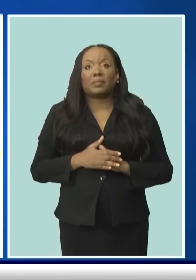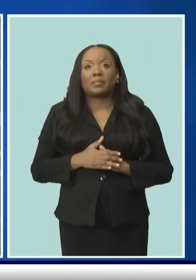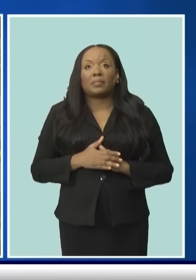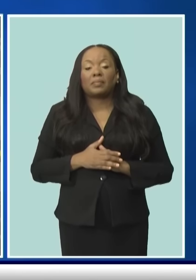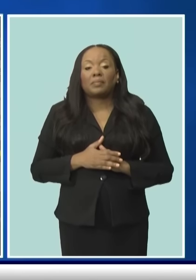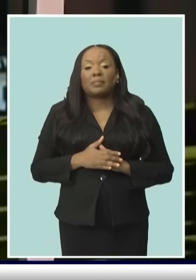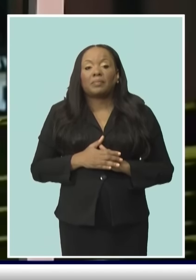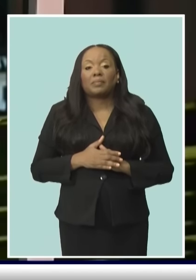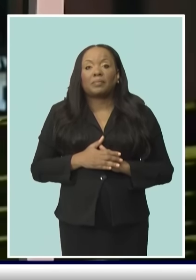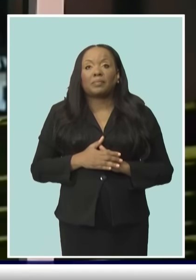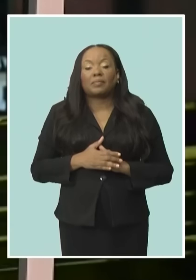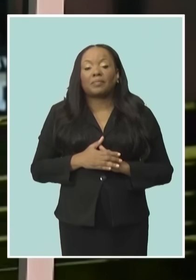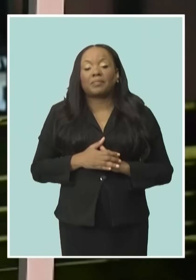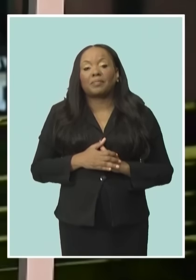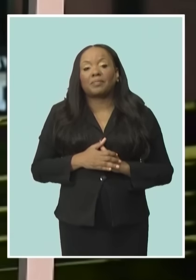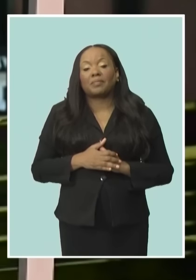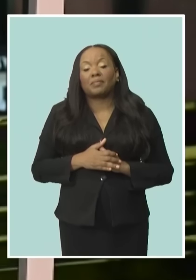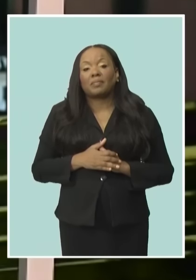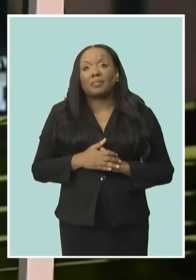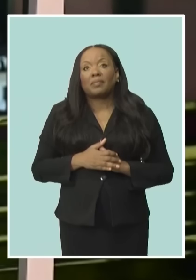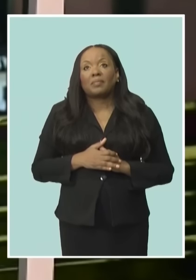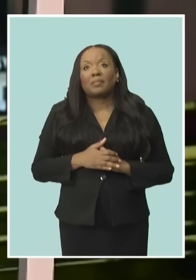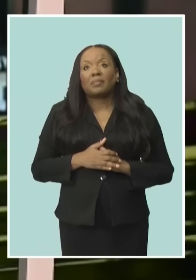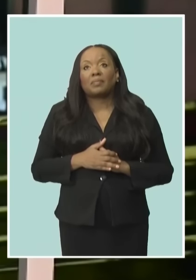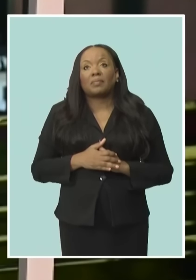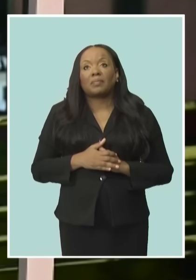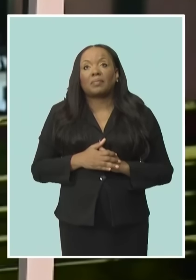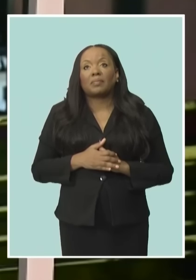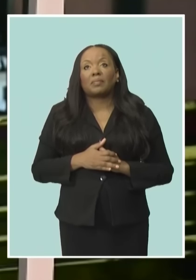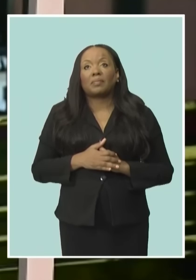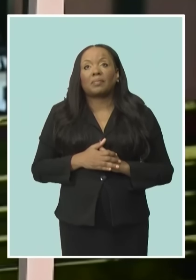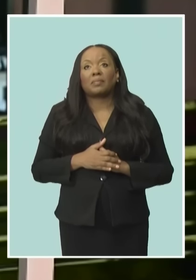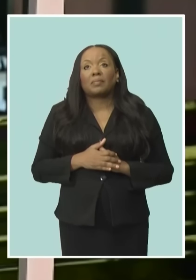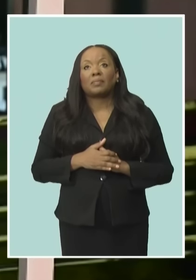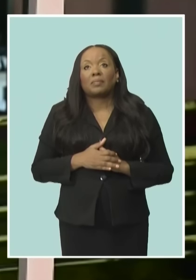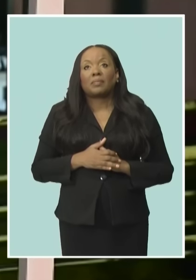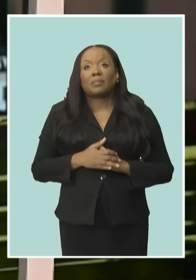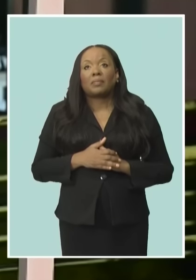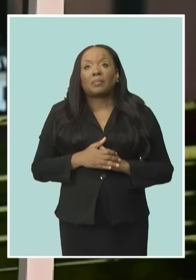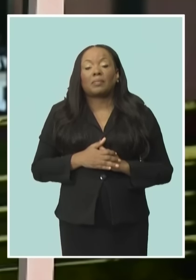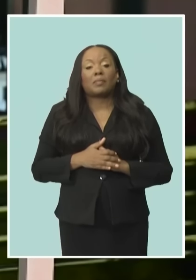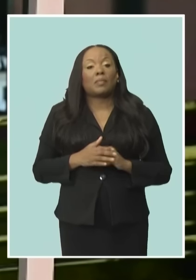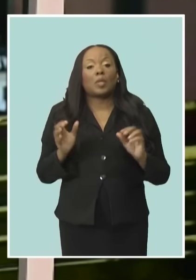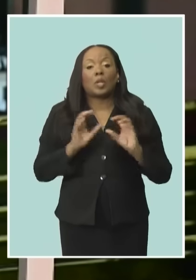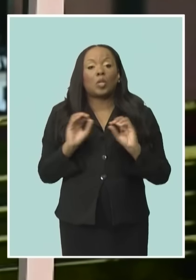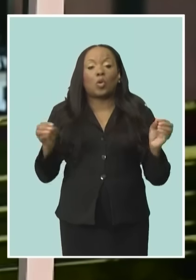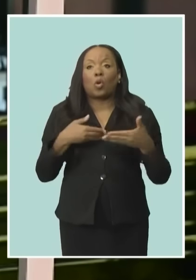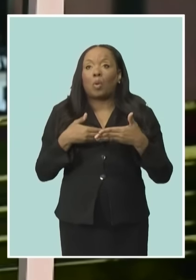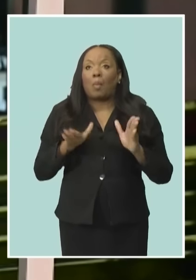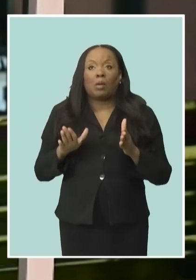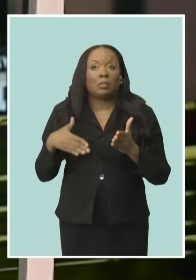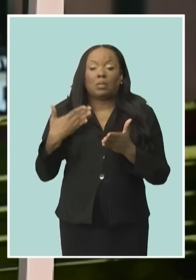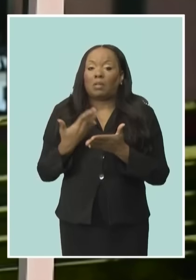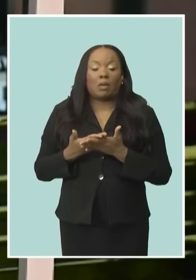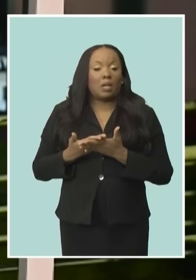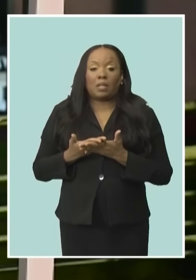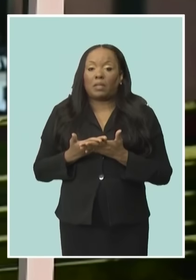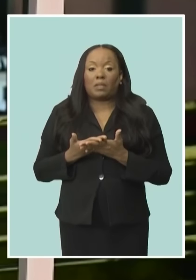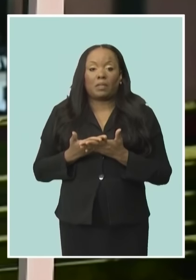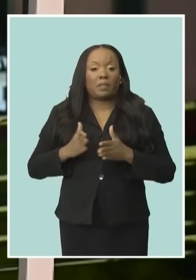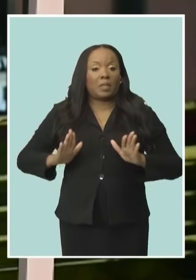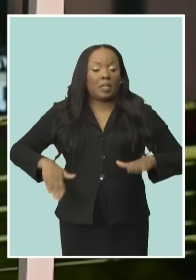proceeding. I can tell you that unfortunately, there has been no ballot boxes arriving here at the Gordon Greenwich Primary